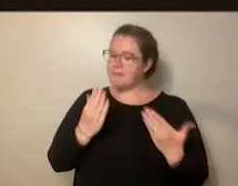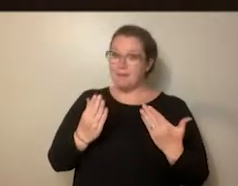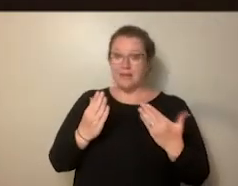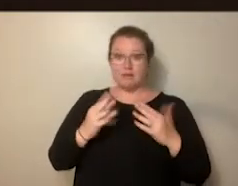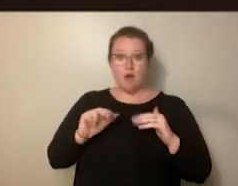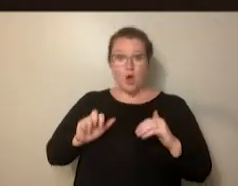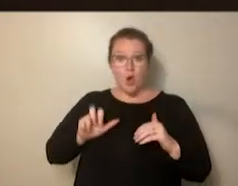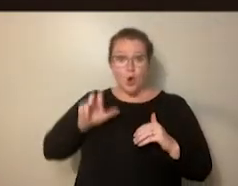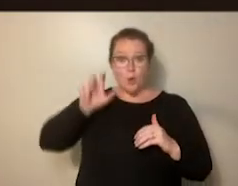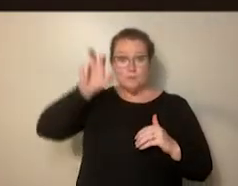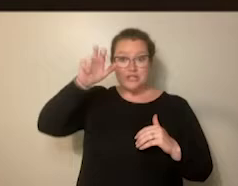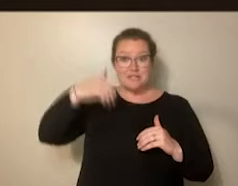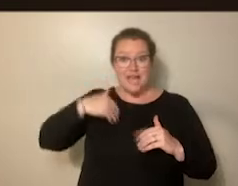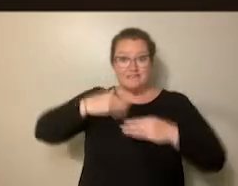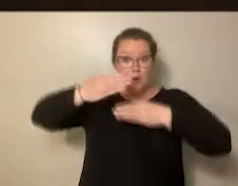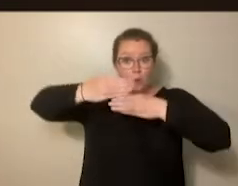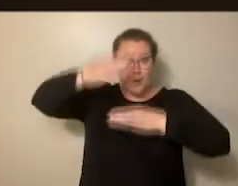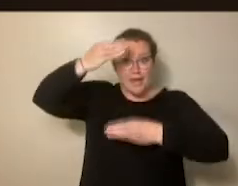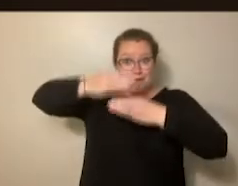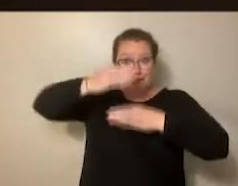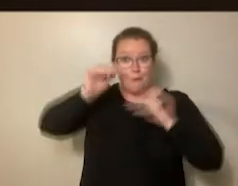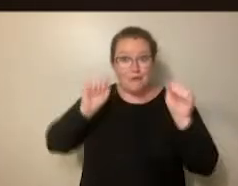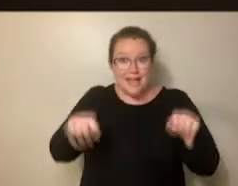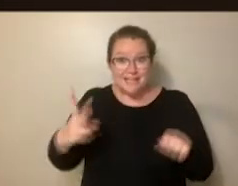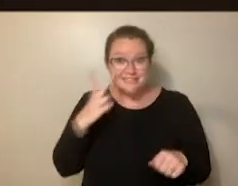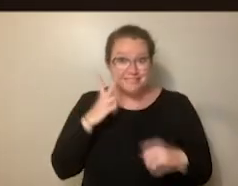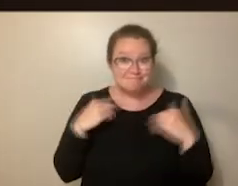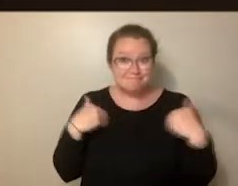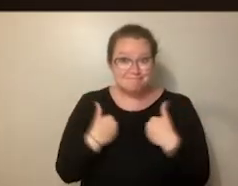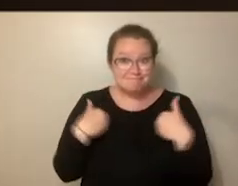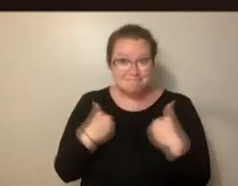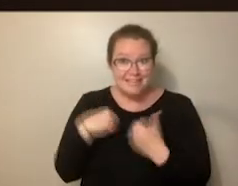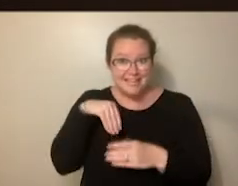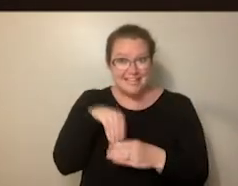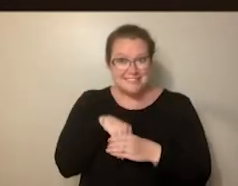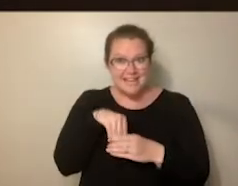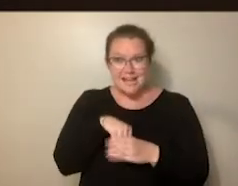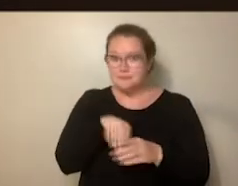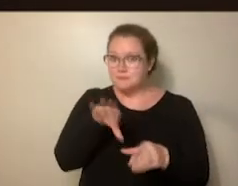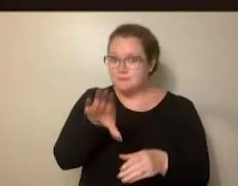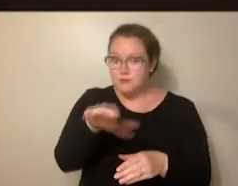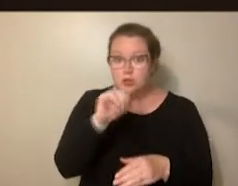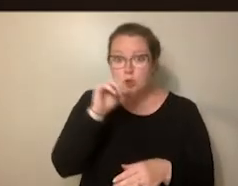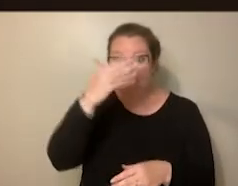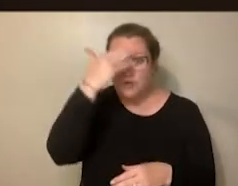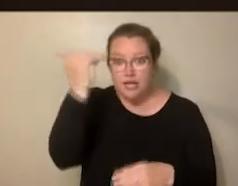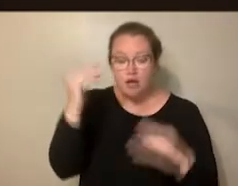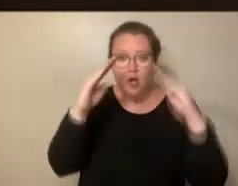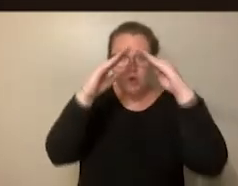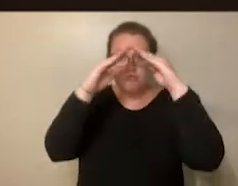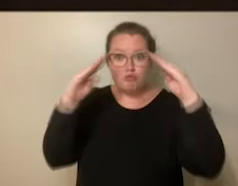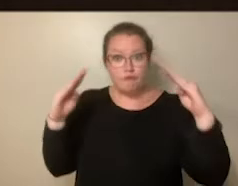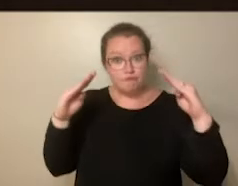a window so I can see animals inside. And don't forget the roof.